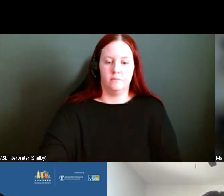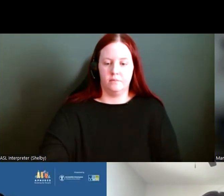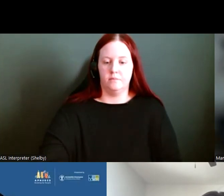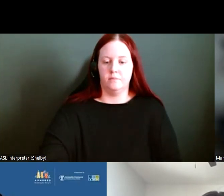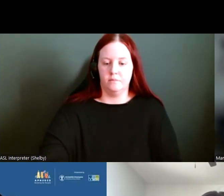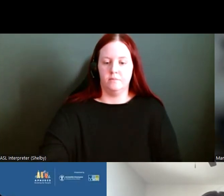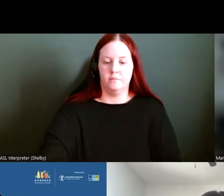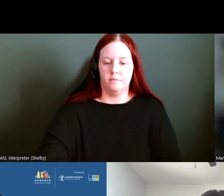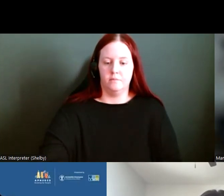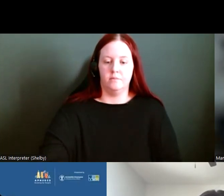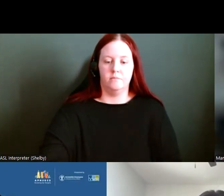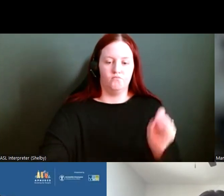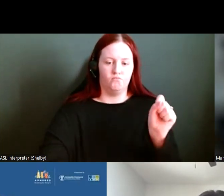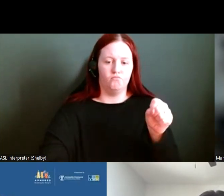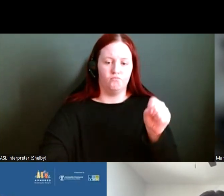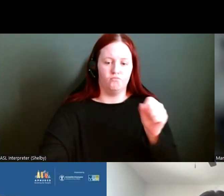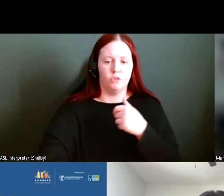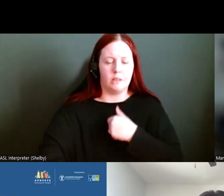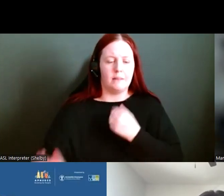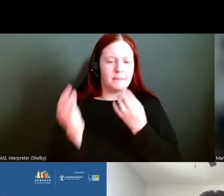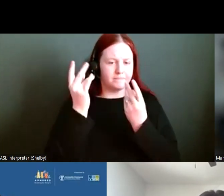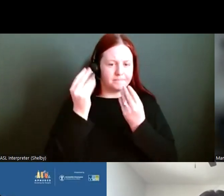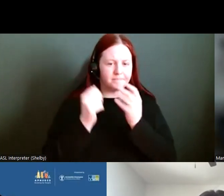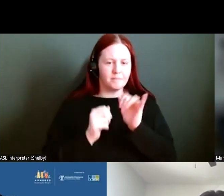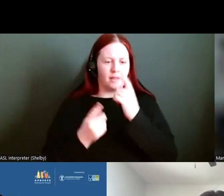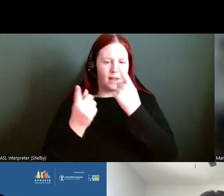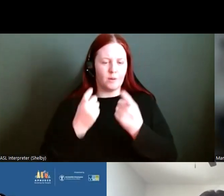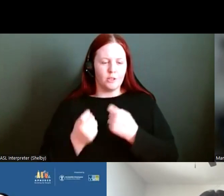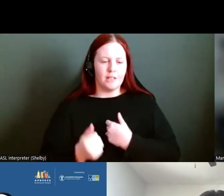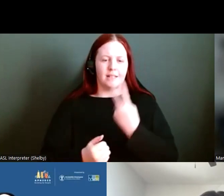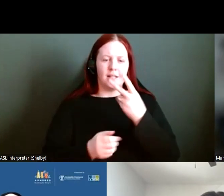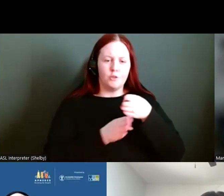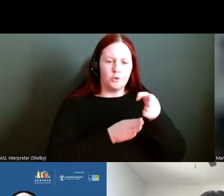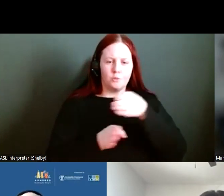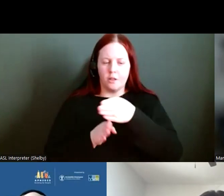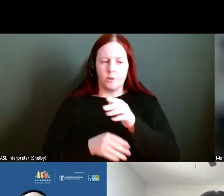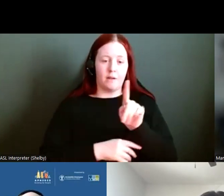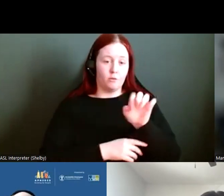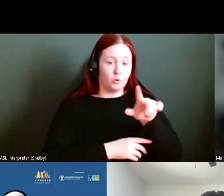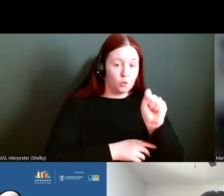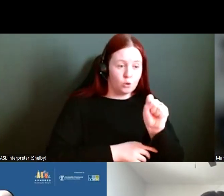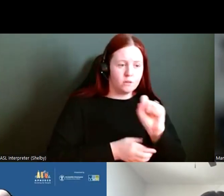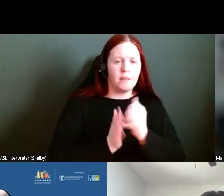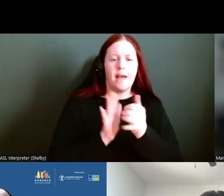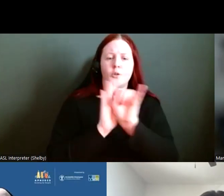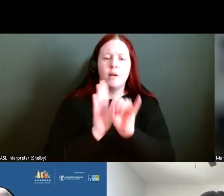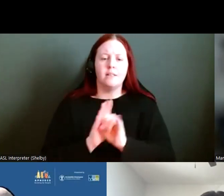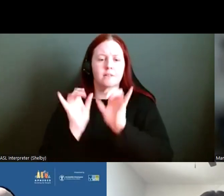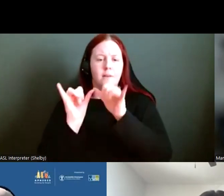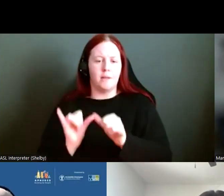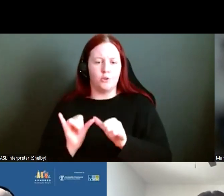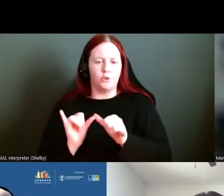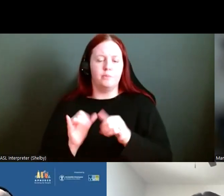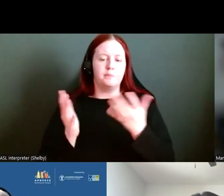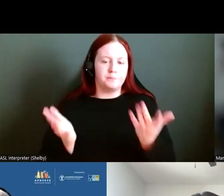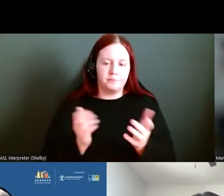parts. We have different tools, and also what metrics do we use. And first,